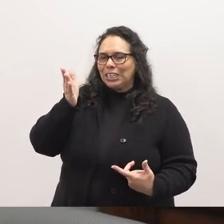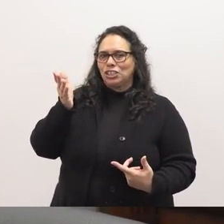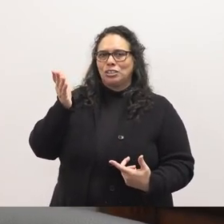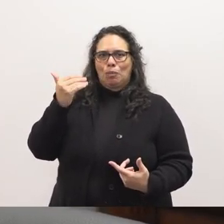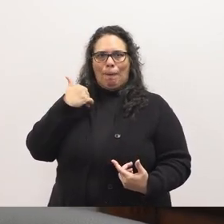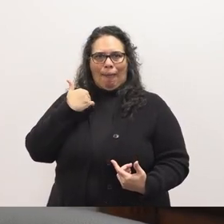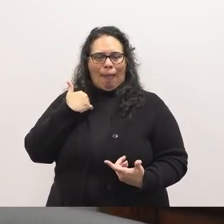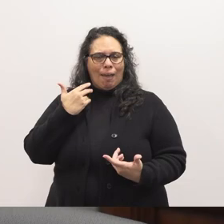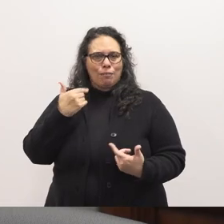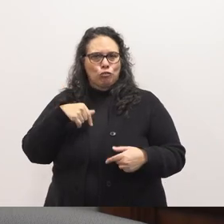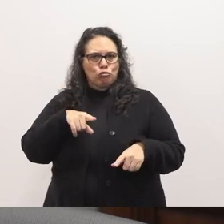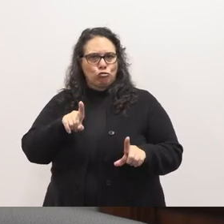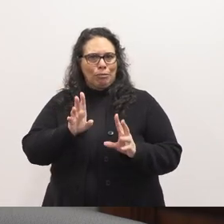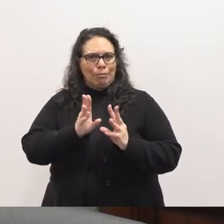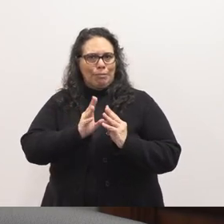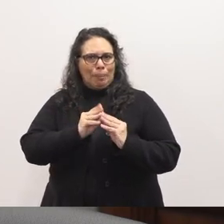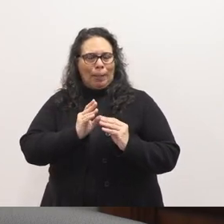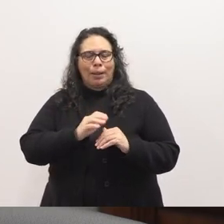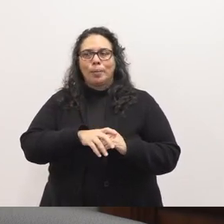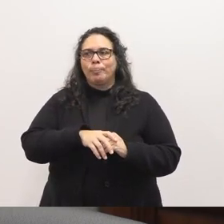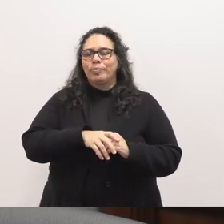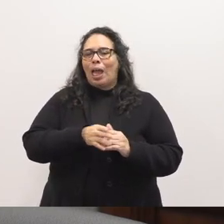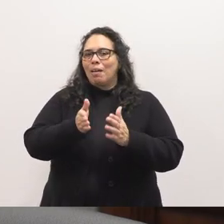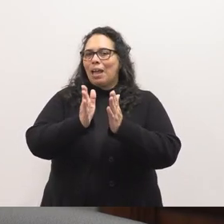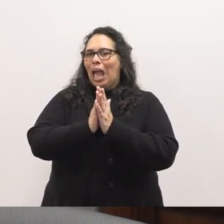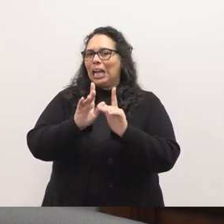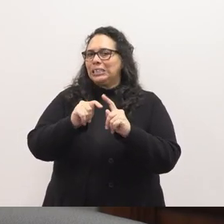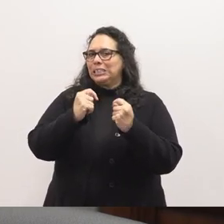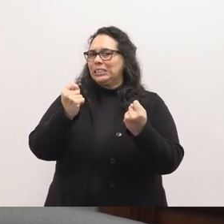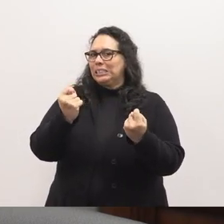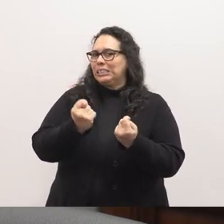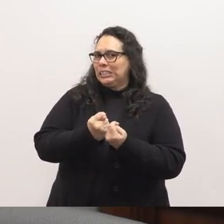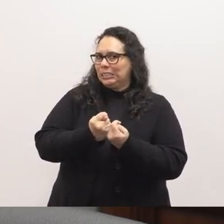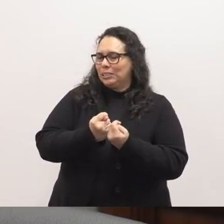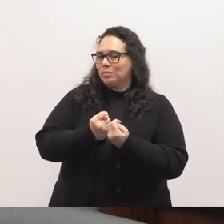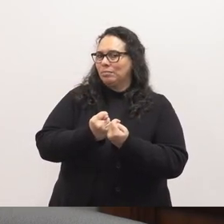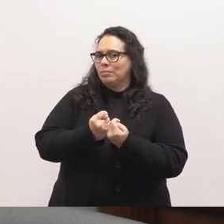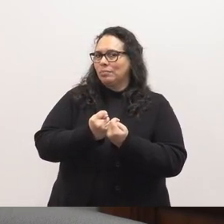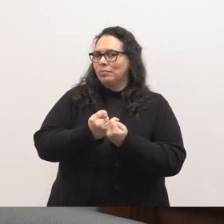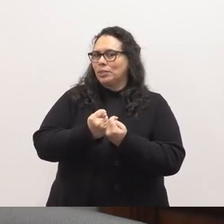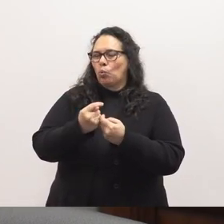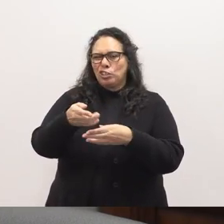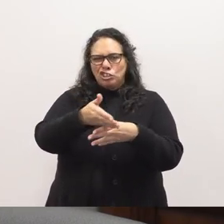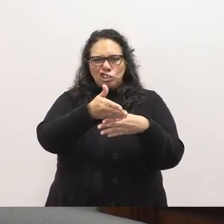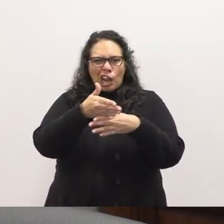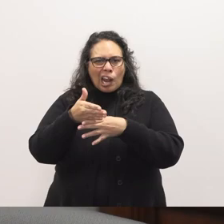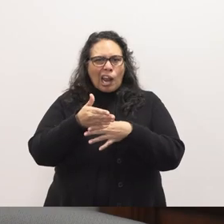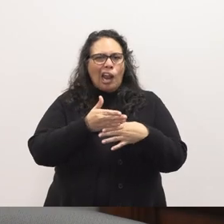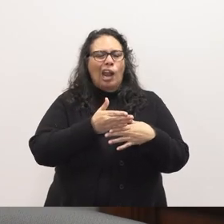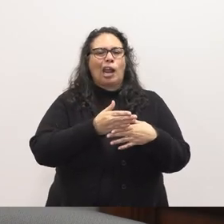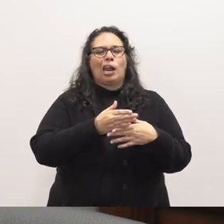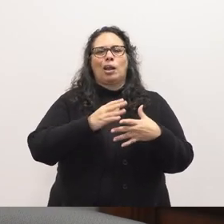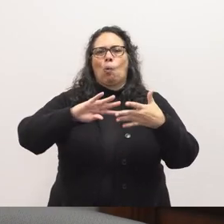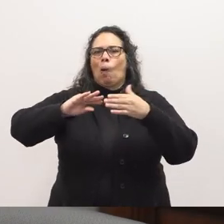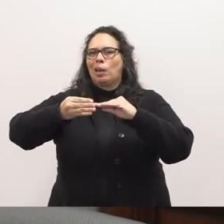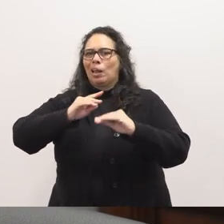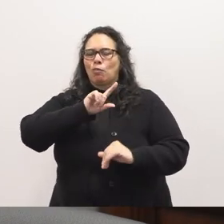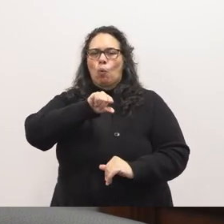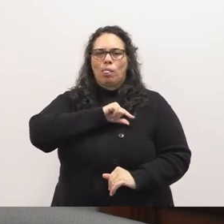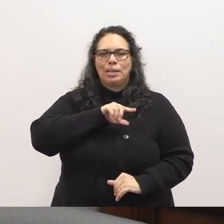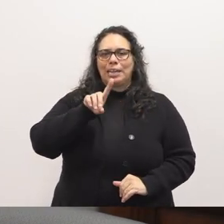have at our board meetings. I've asked the team as they're sharing, whether it's qualitative or quantitative